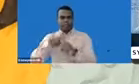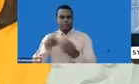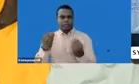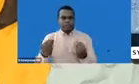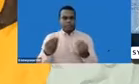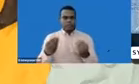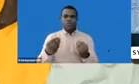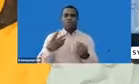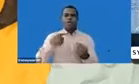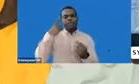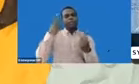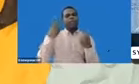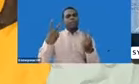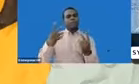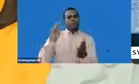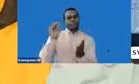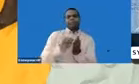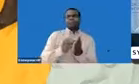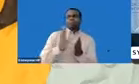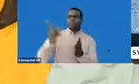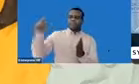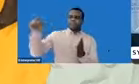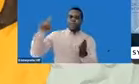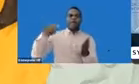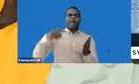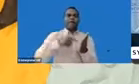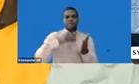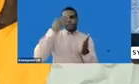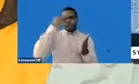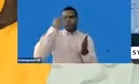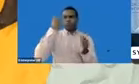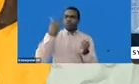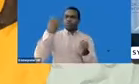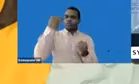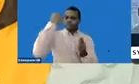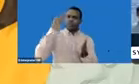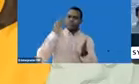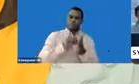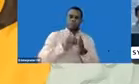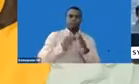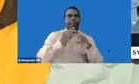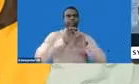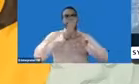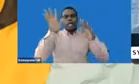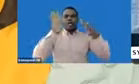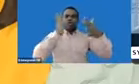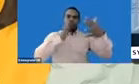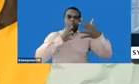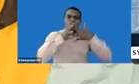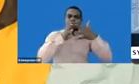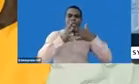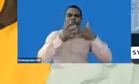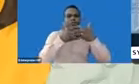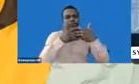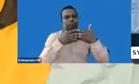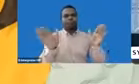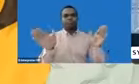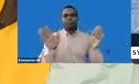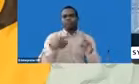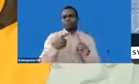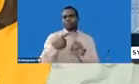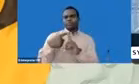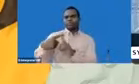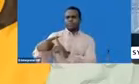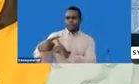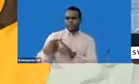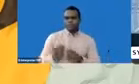And the public sector body would get a gold star in heaven for doing that. So that's also good. So we have got some questions that are more generic